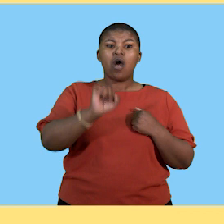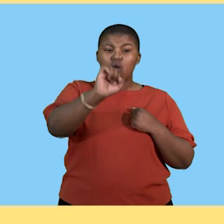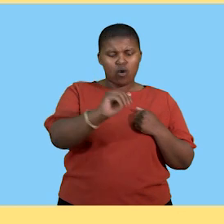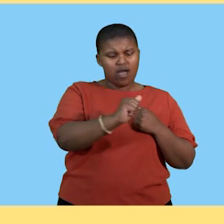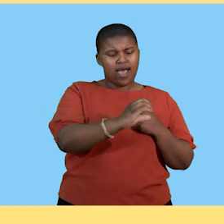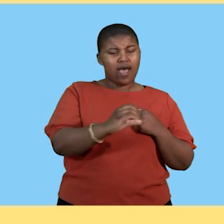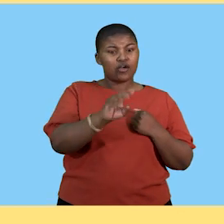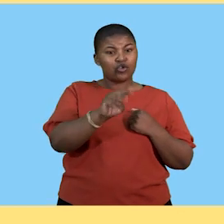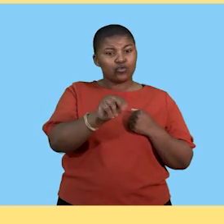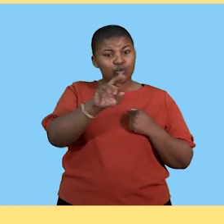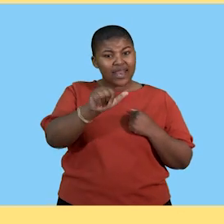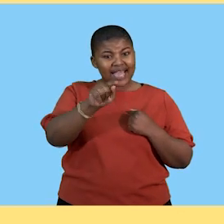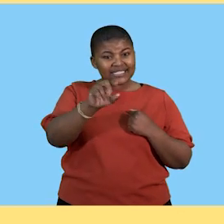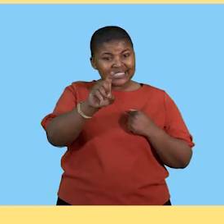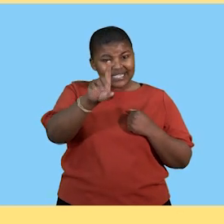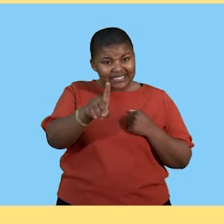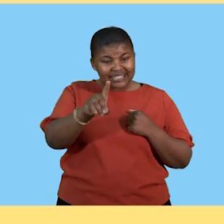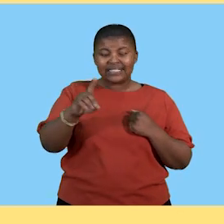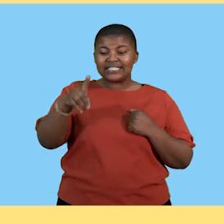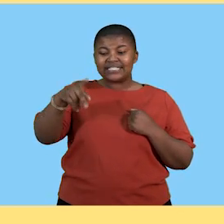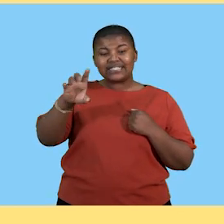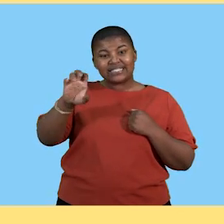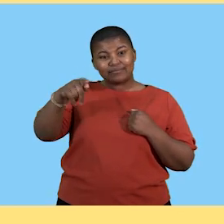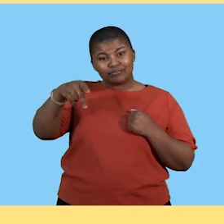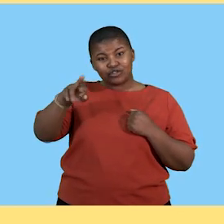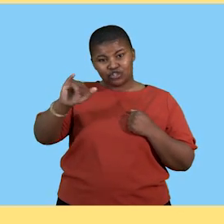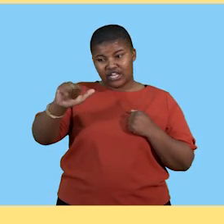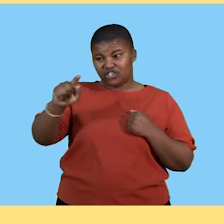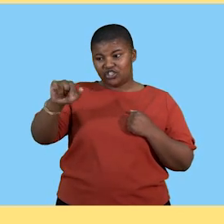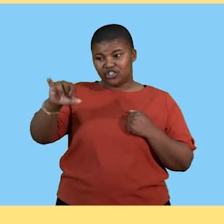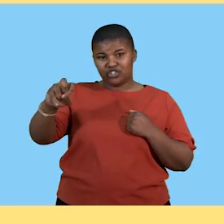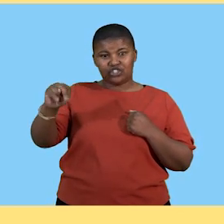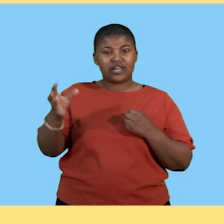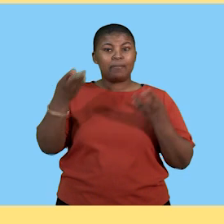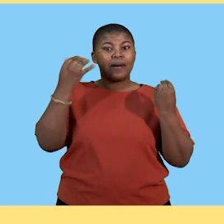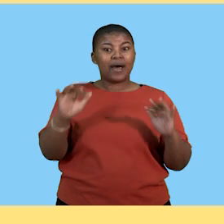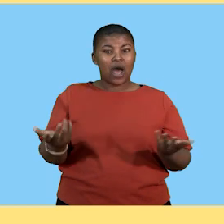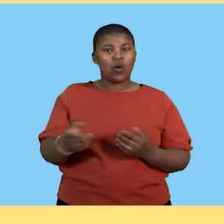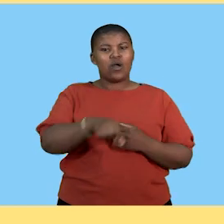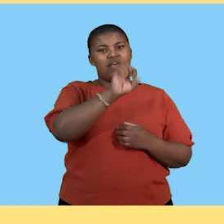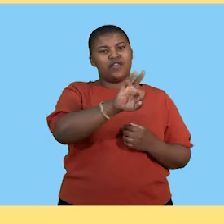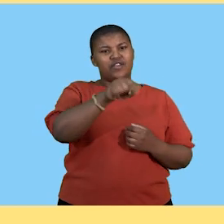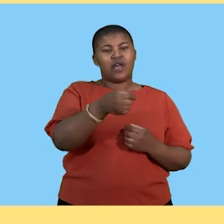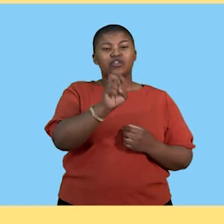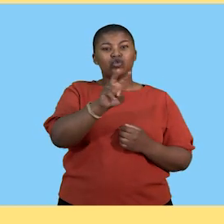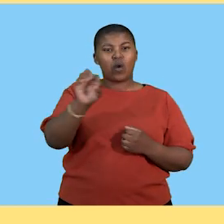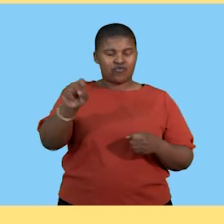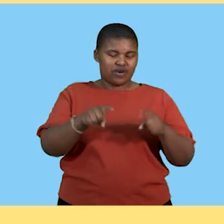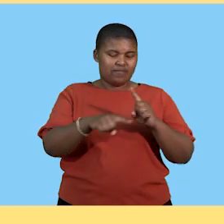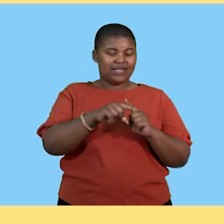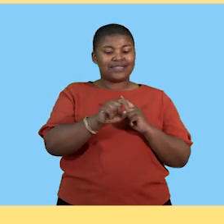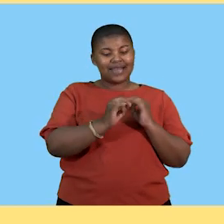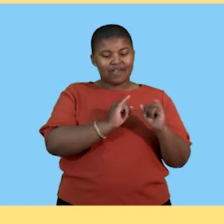86,500. Your accumulated depreciation, you say 3,200 plus